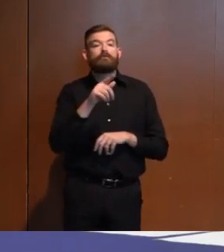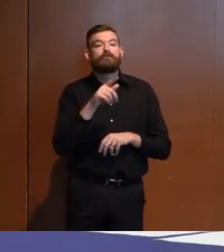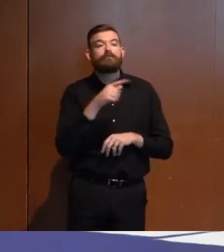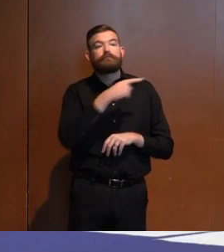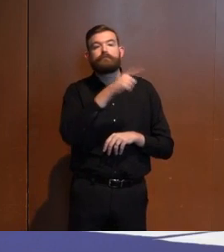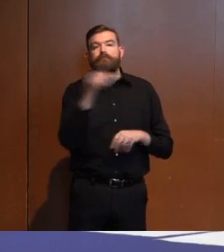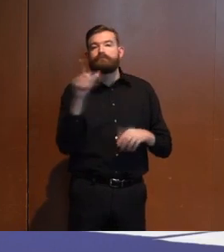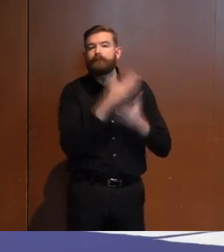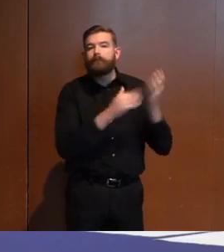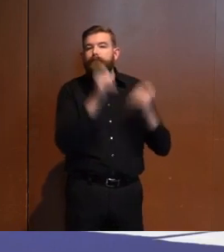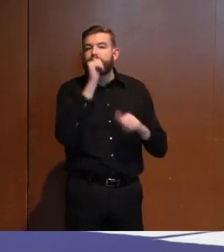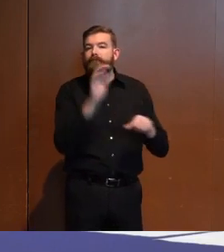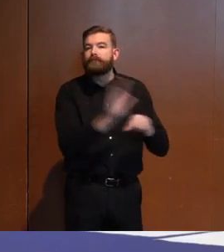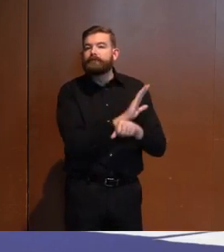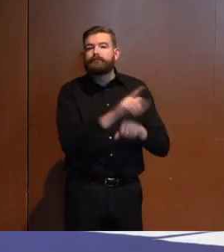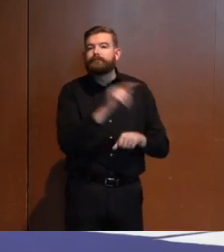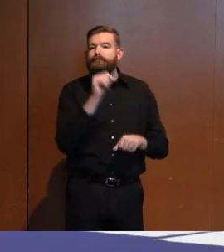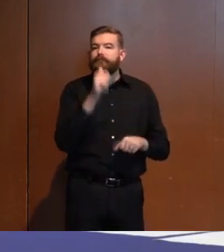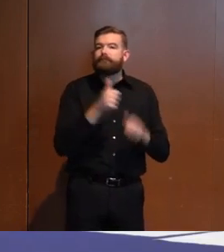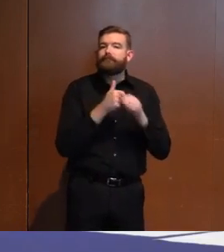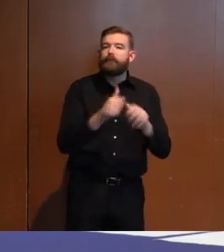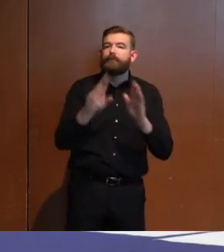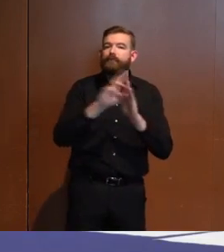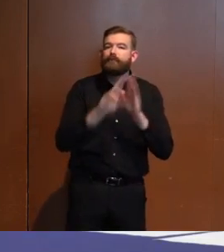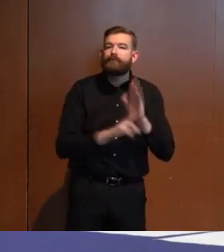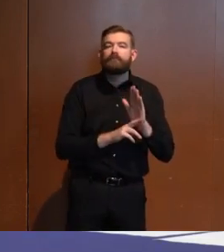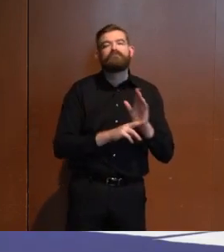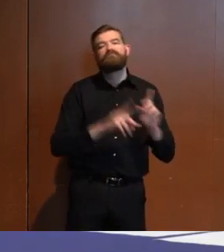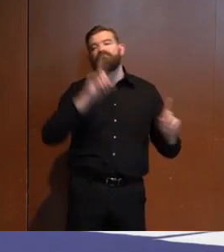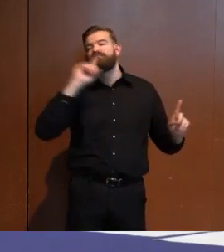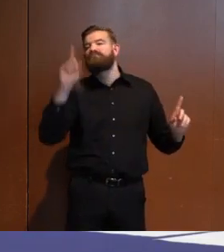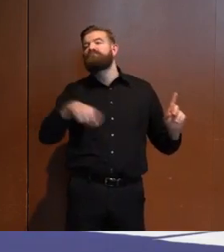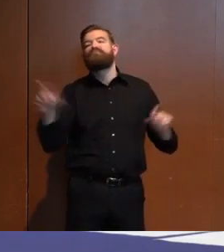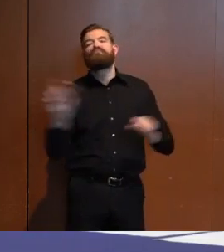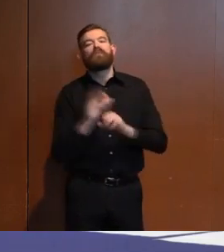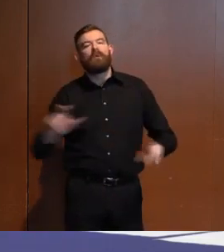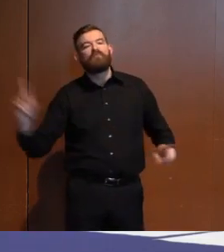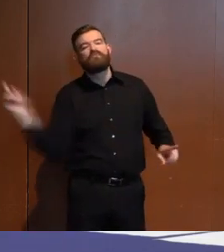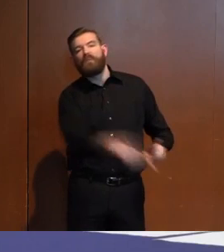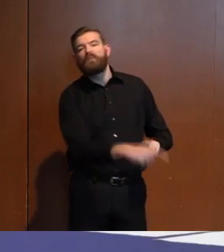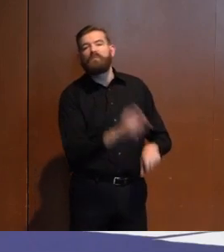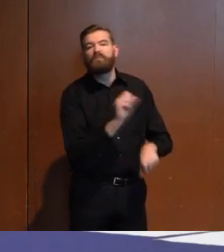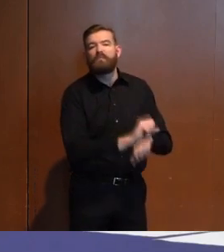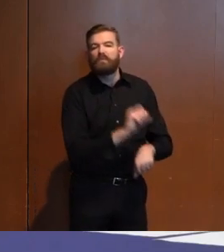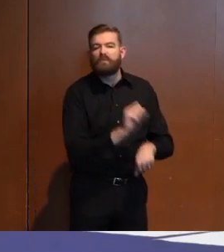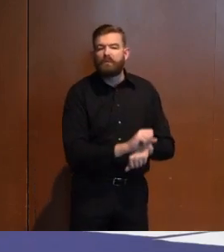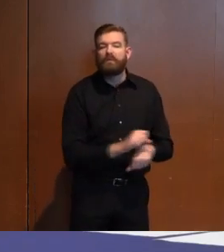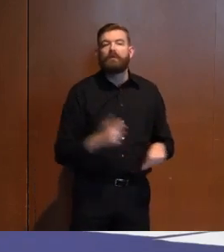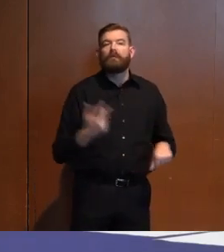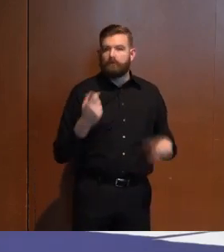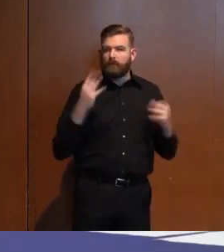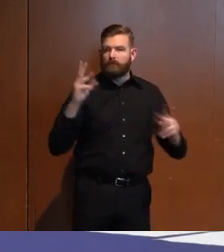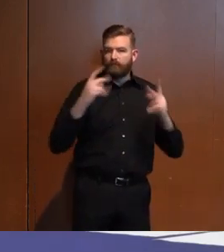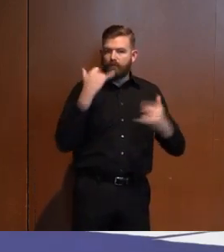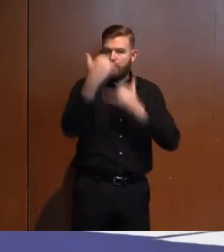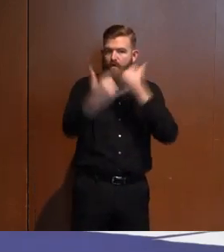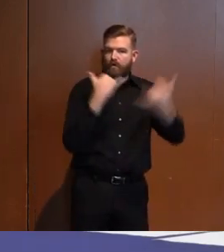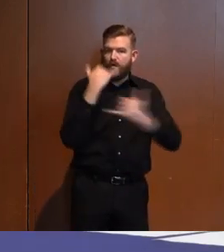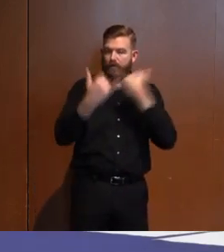forcing workers to come in and they're upset, and the system crashed, there were so many calls. So now we're sending them to the website.